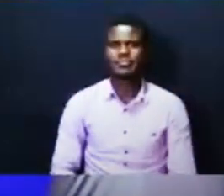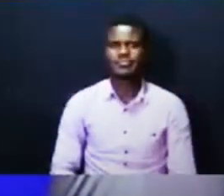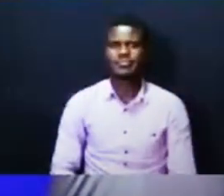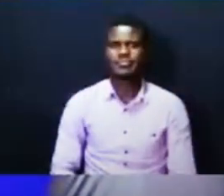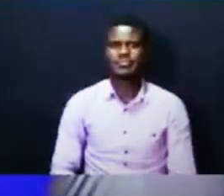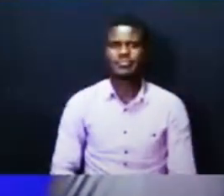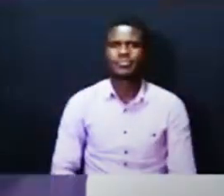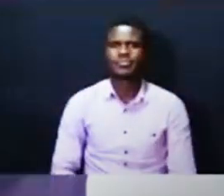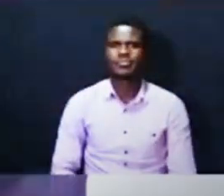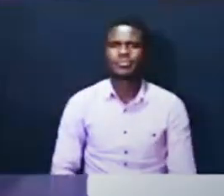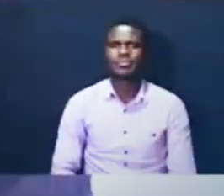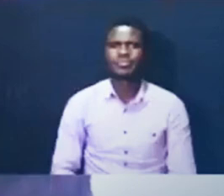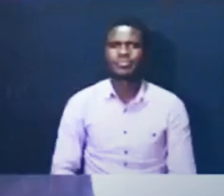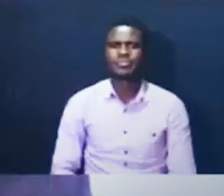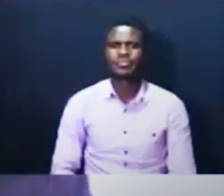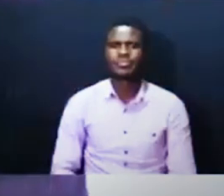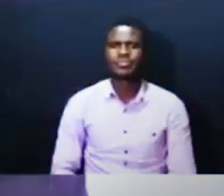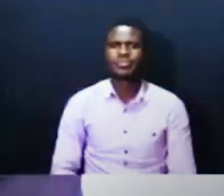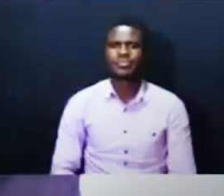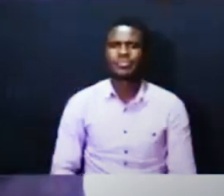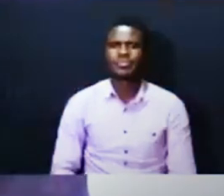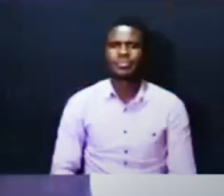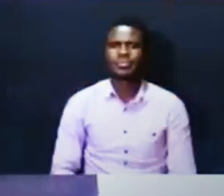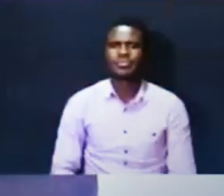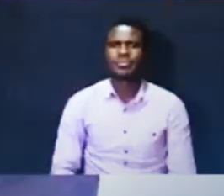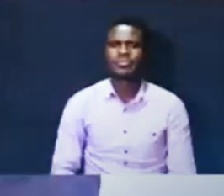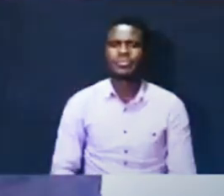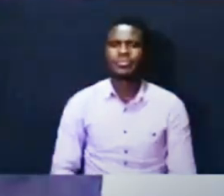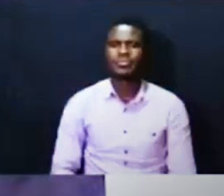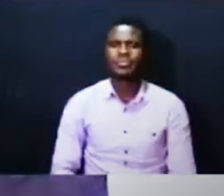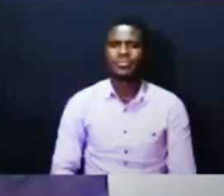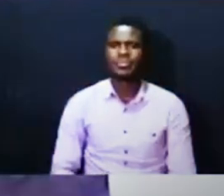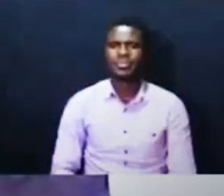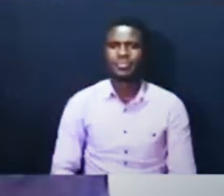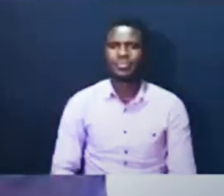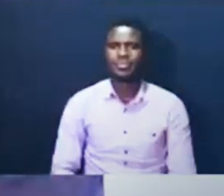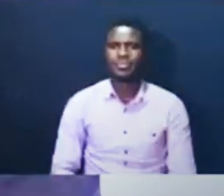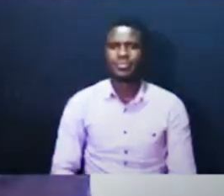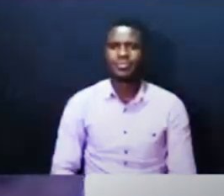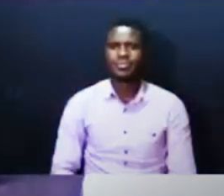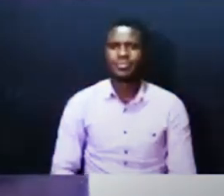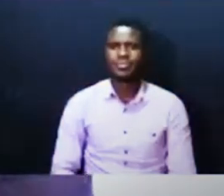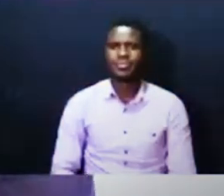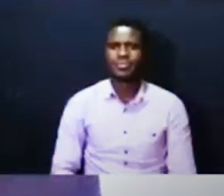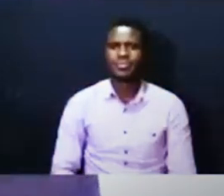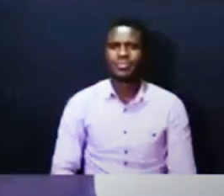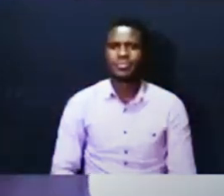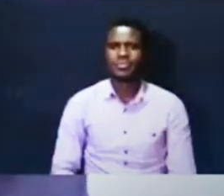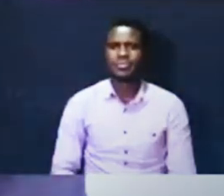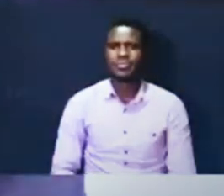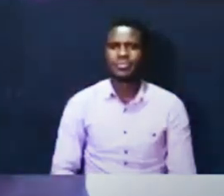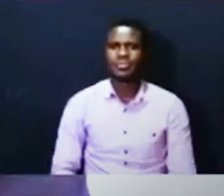Absalom ashe nyemrantie ne se monhwe na se Amnon bron satam na mesemo se